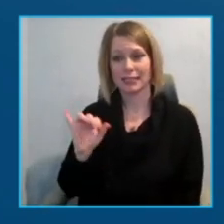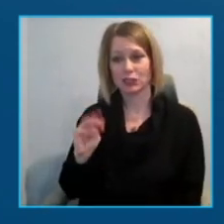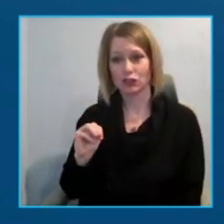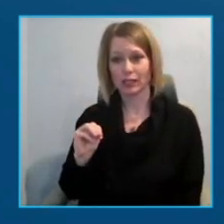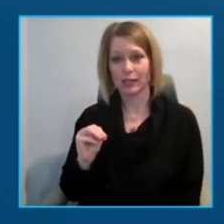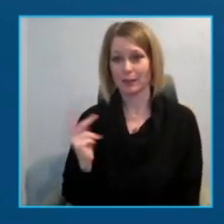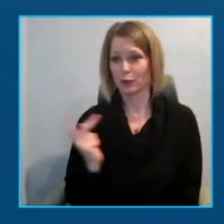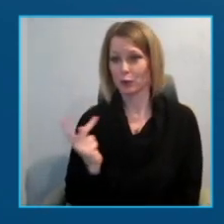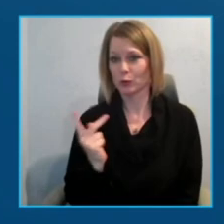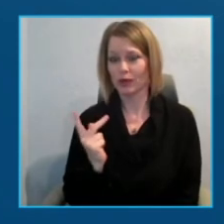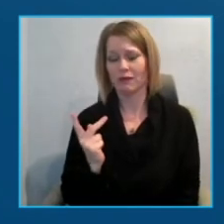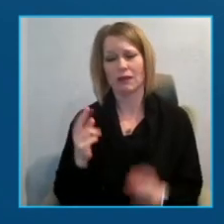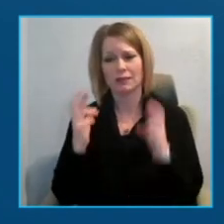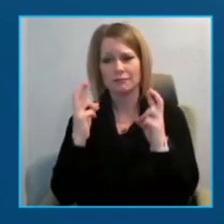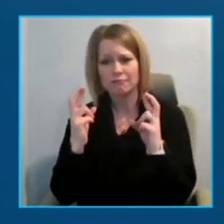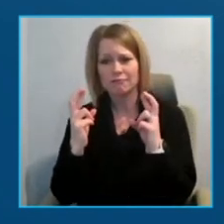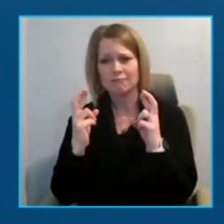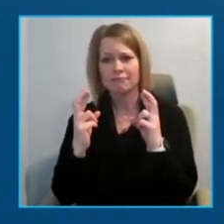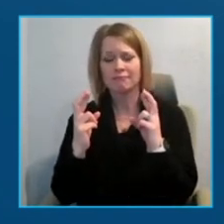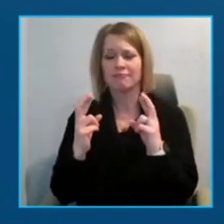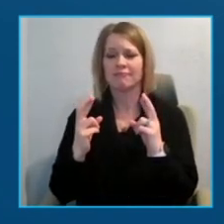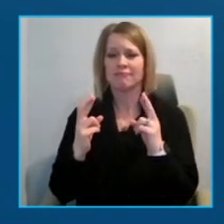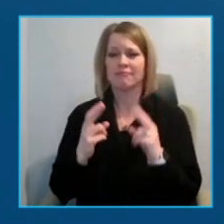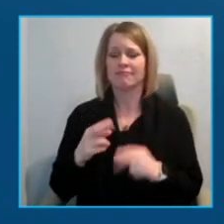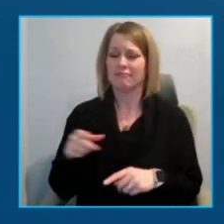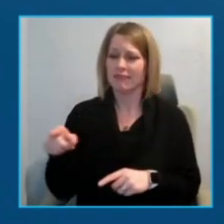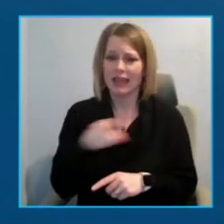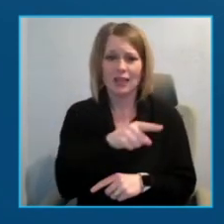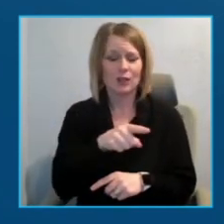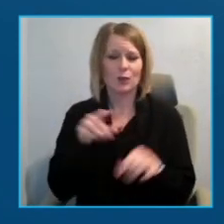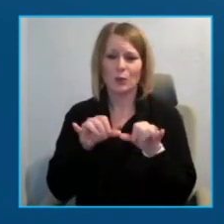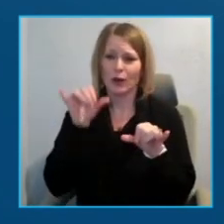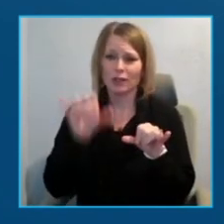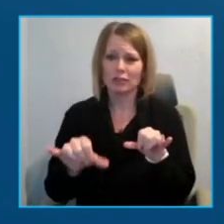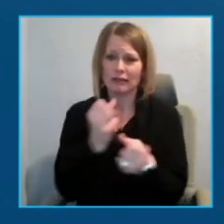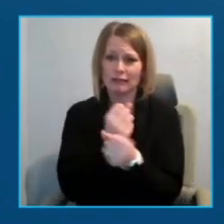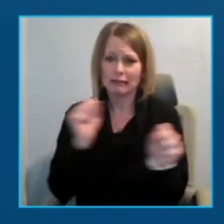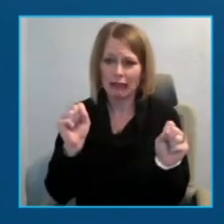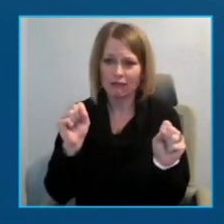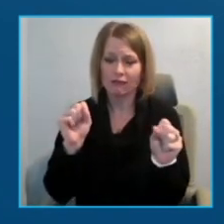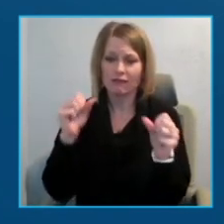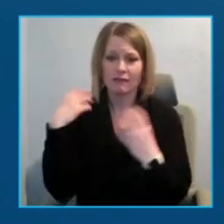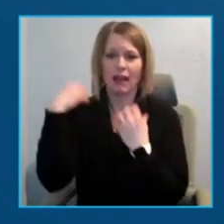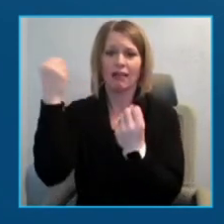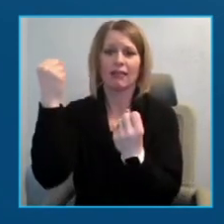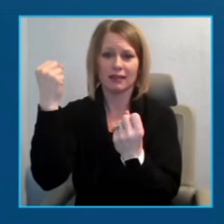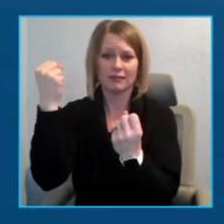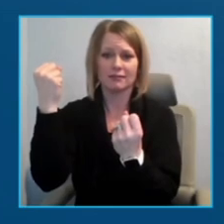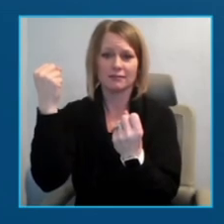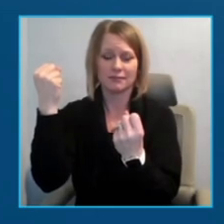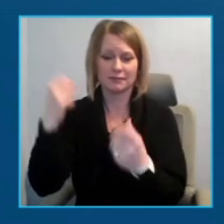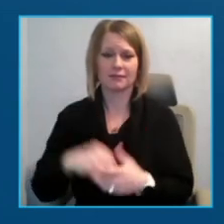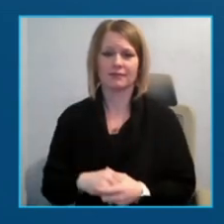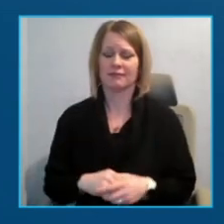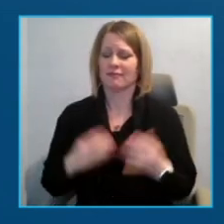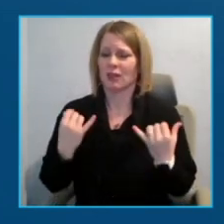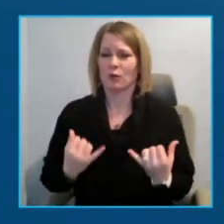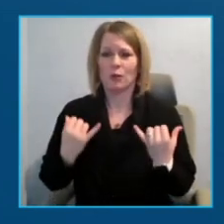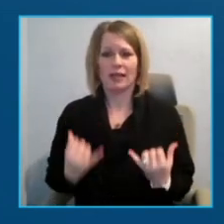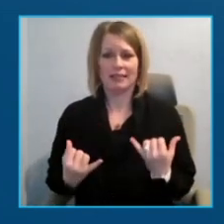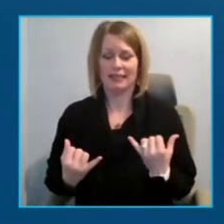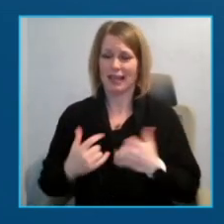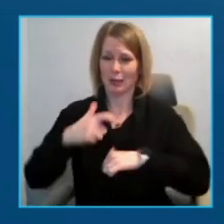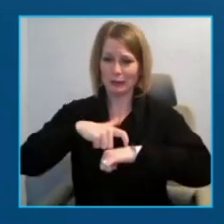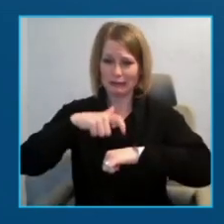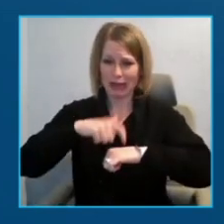doing well and staying safe and healthy. We are in unprecedented times,